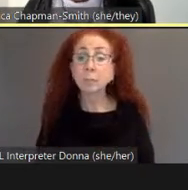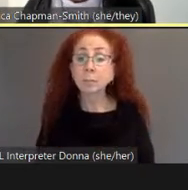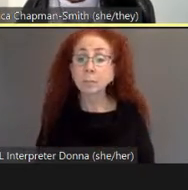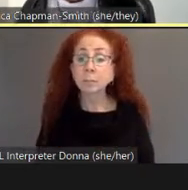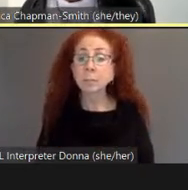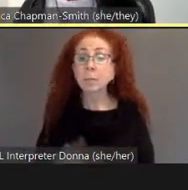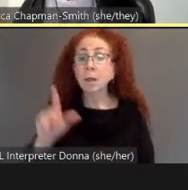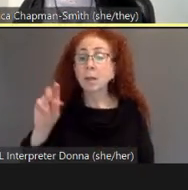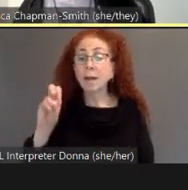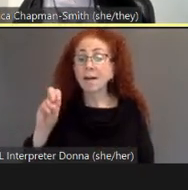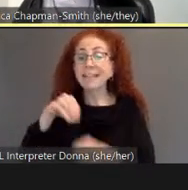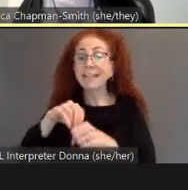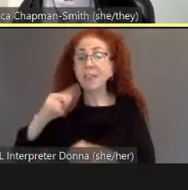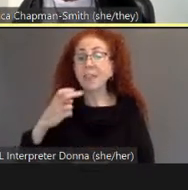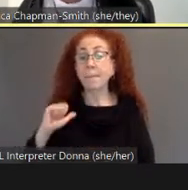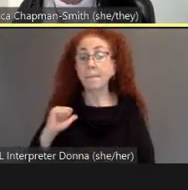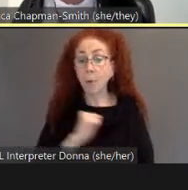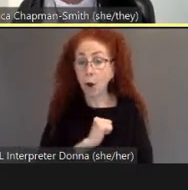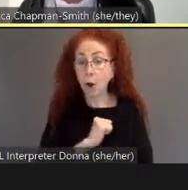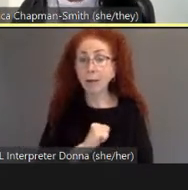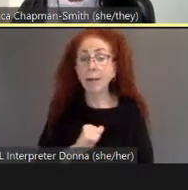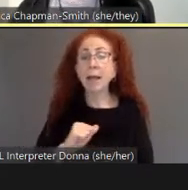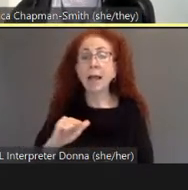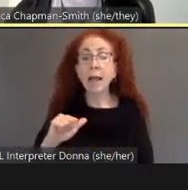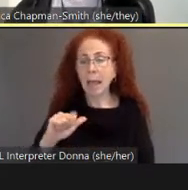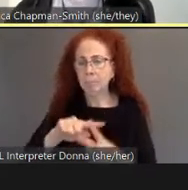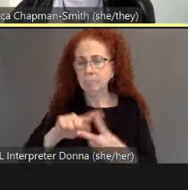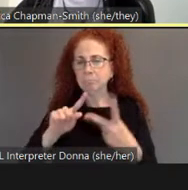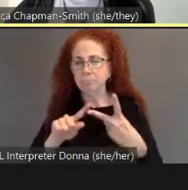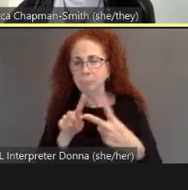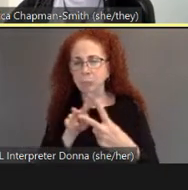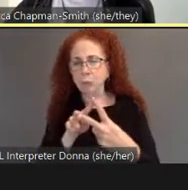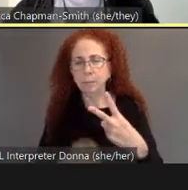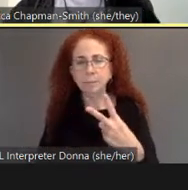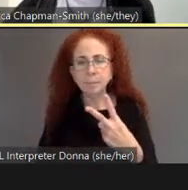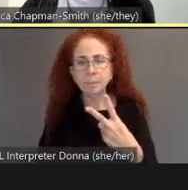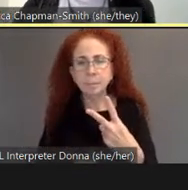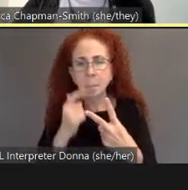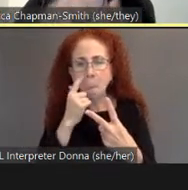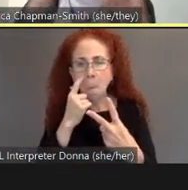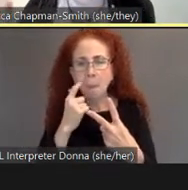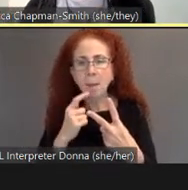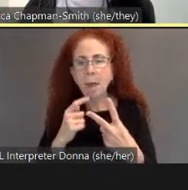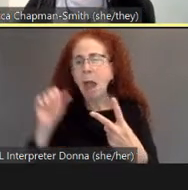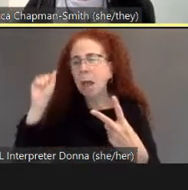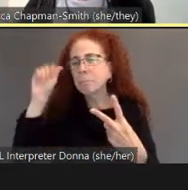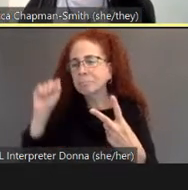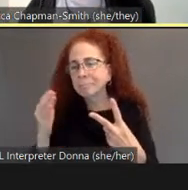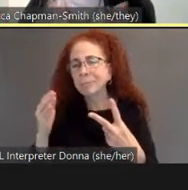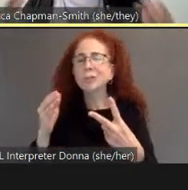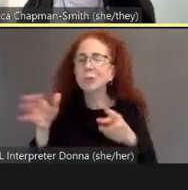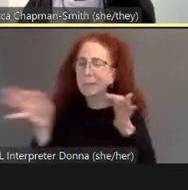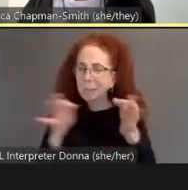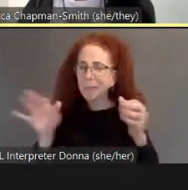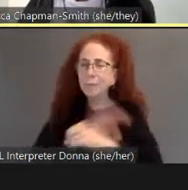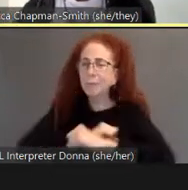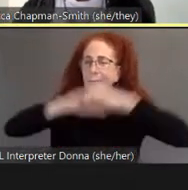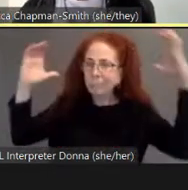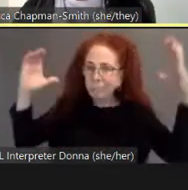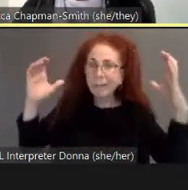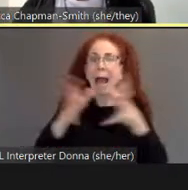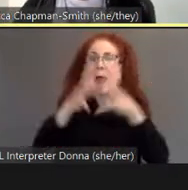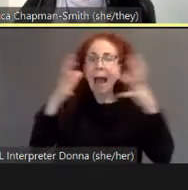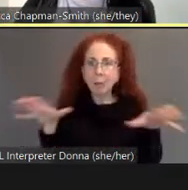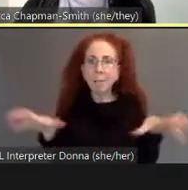Love in the Park and The Island We Made. I only say this to give a full picture of the breadth of work